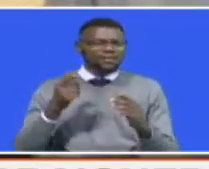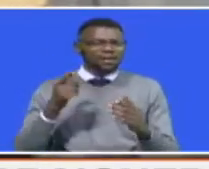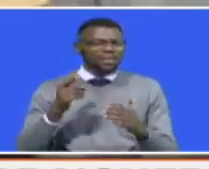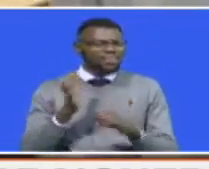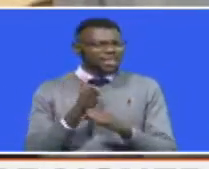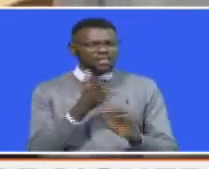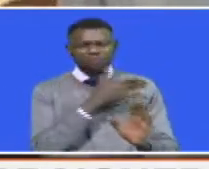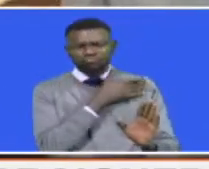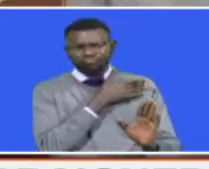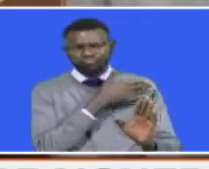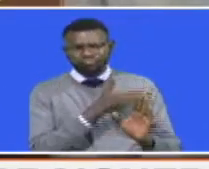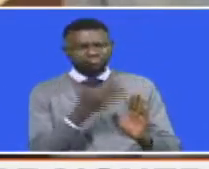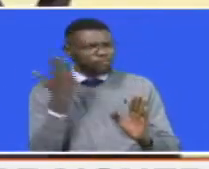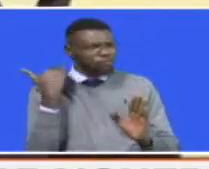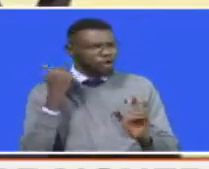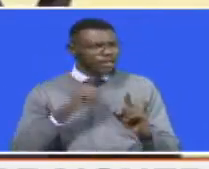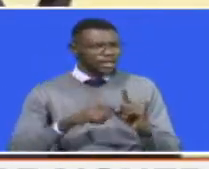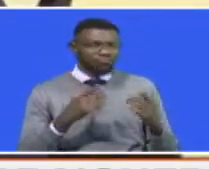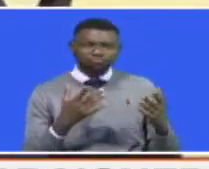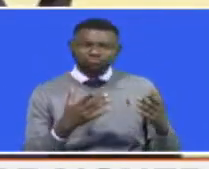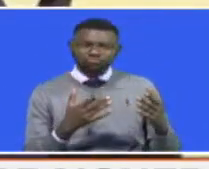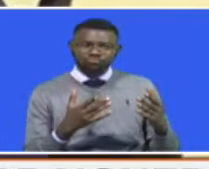was arrested. Respondent